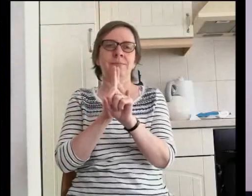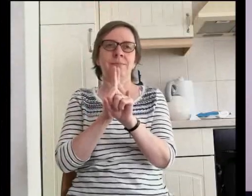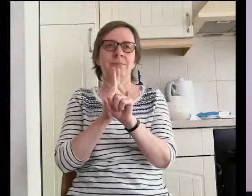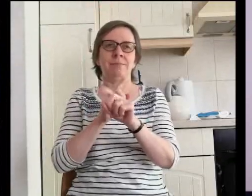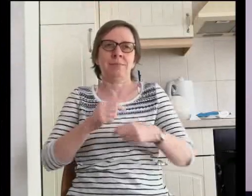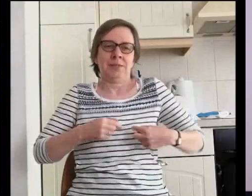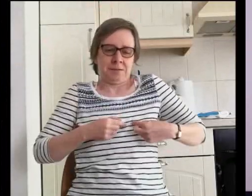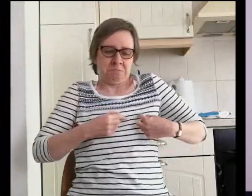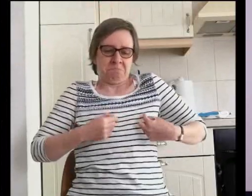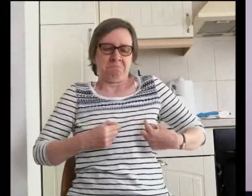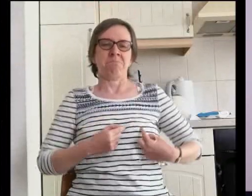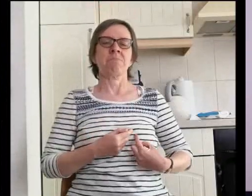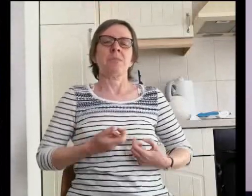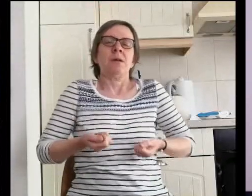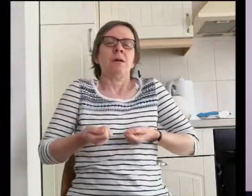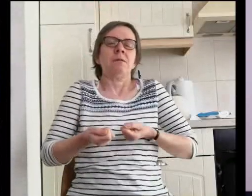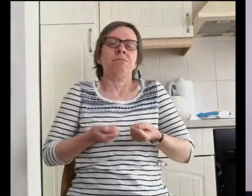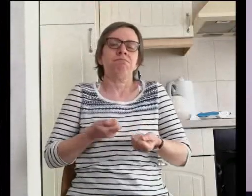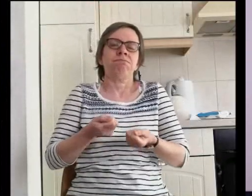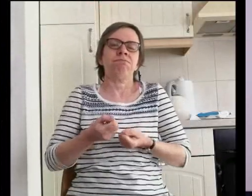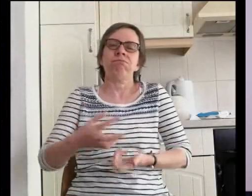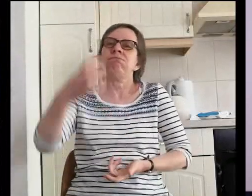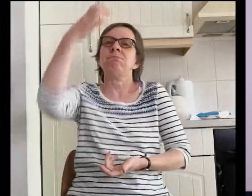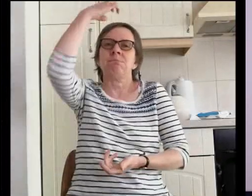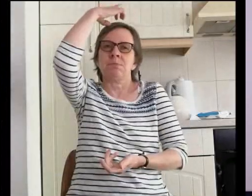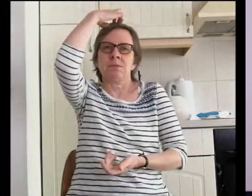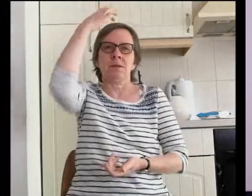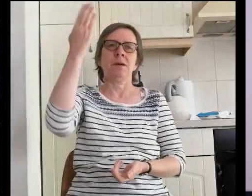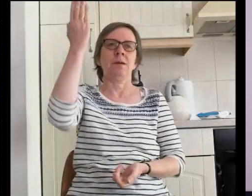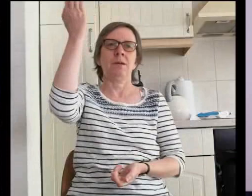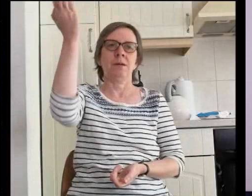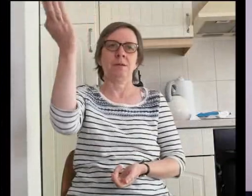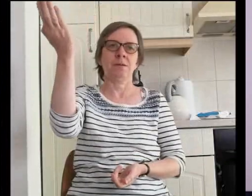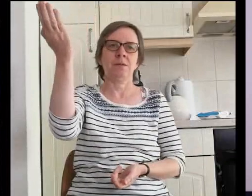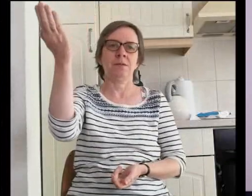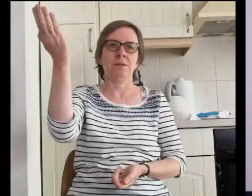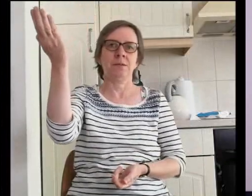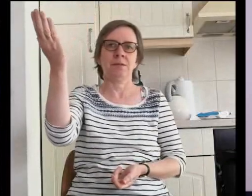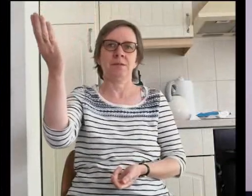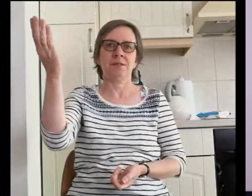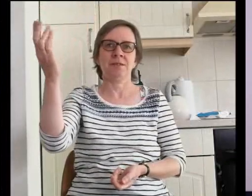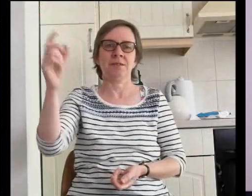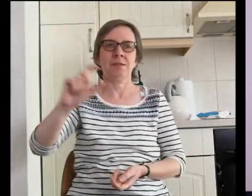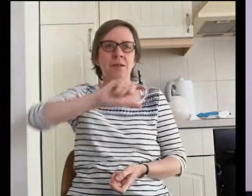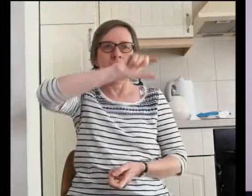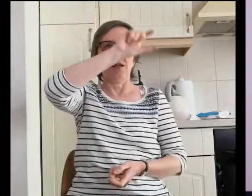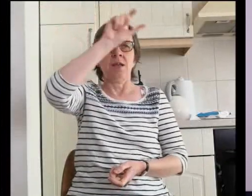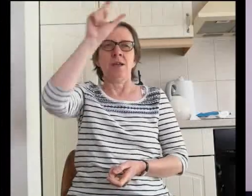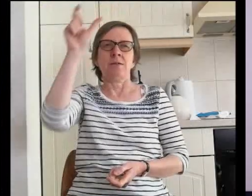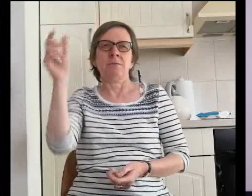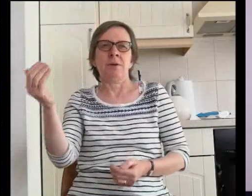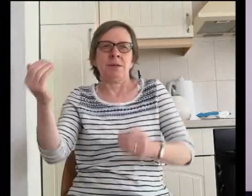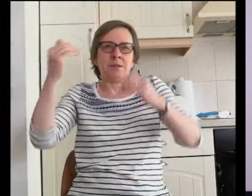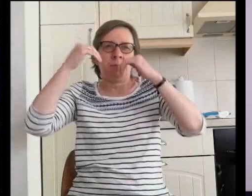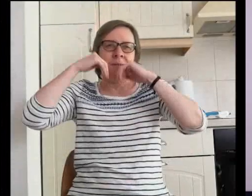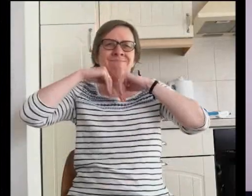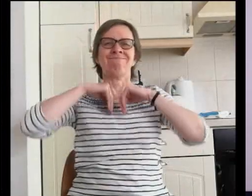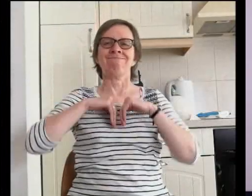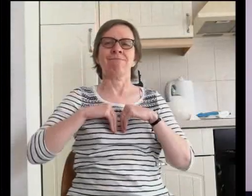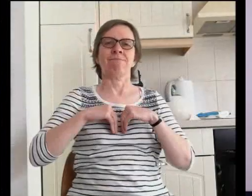behind me, King of my heart, Christ be